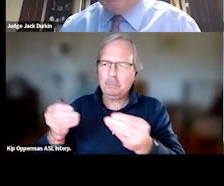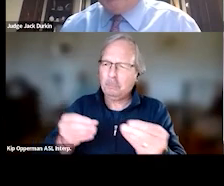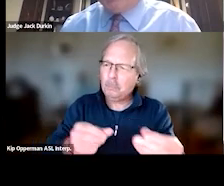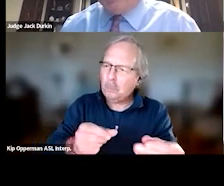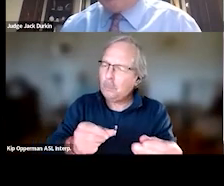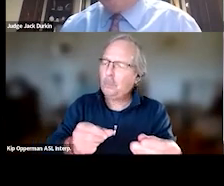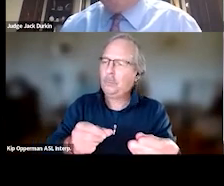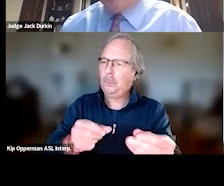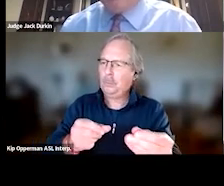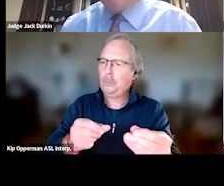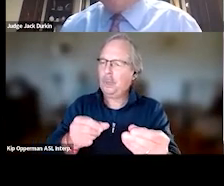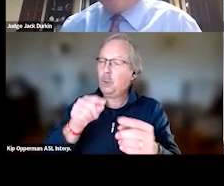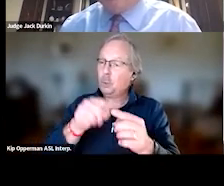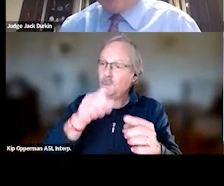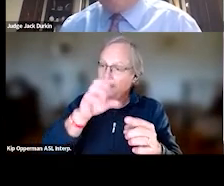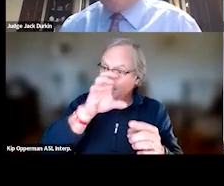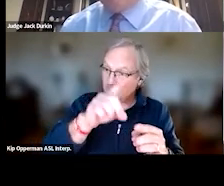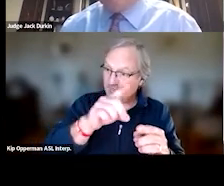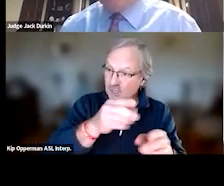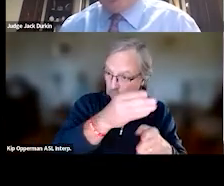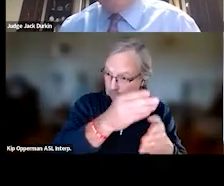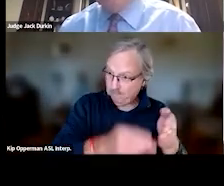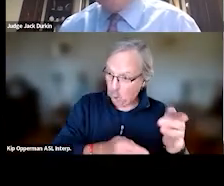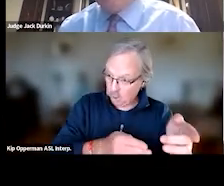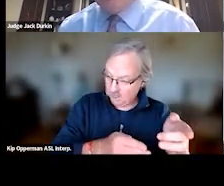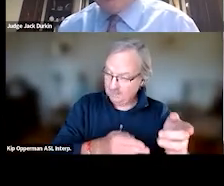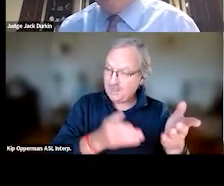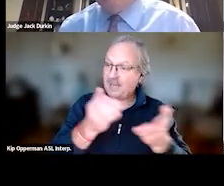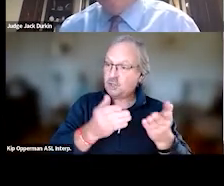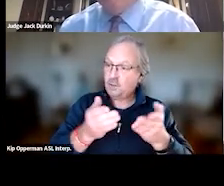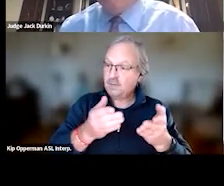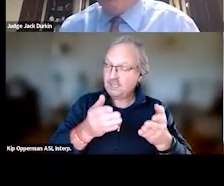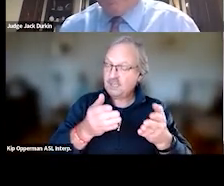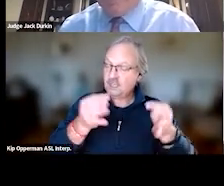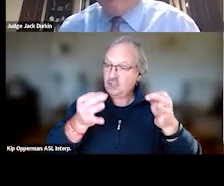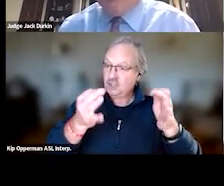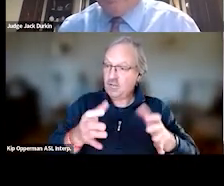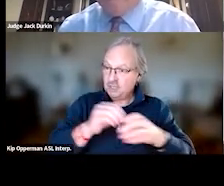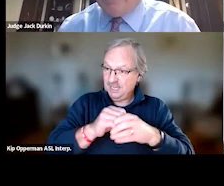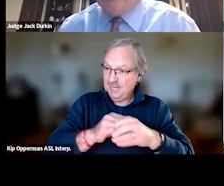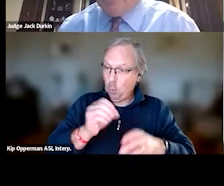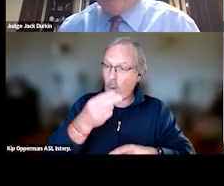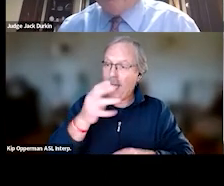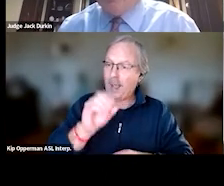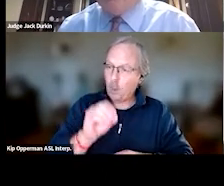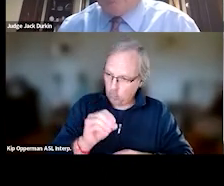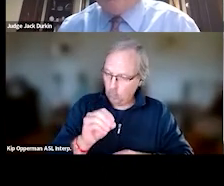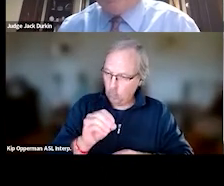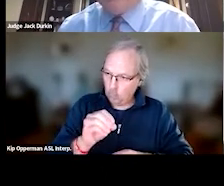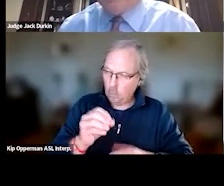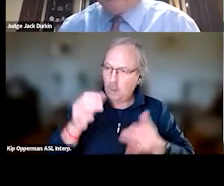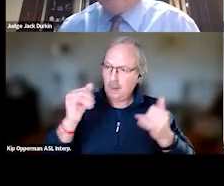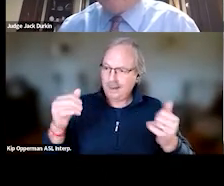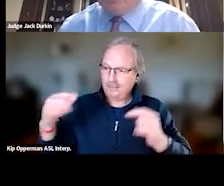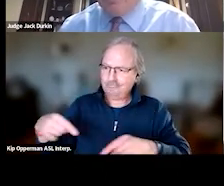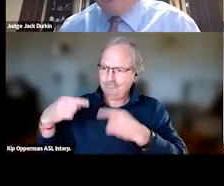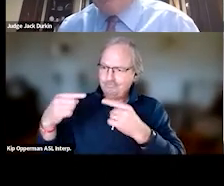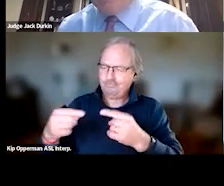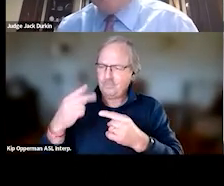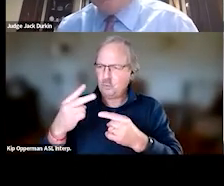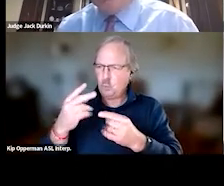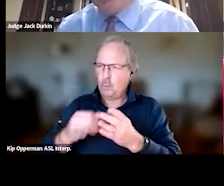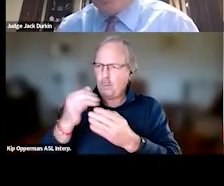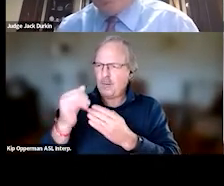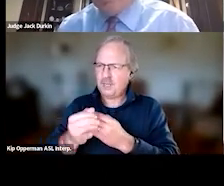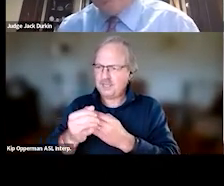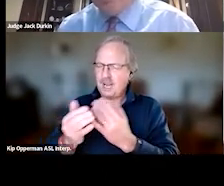the educational branch that services judges in Ohio. And we've now done two Project ECHOs through the